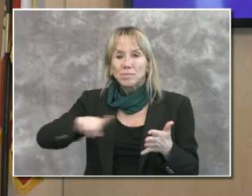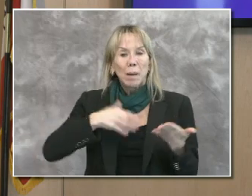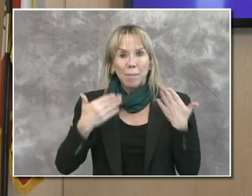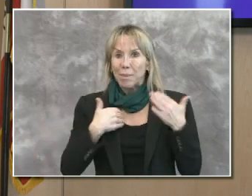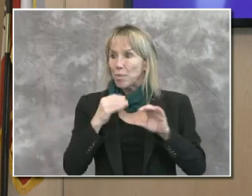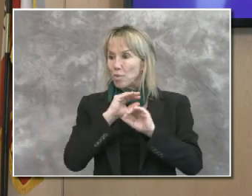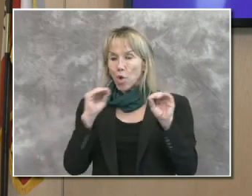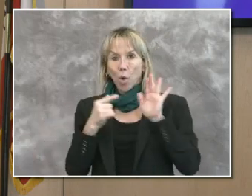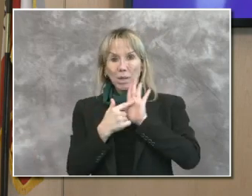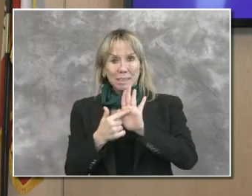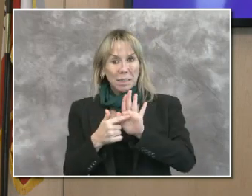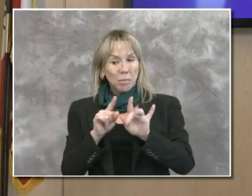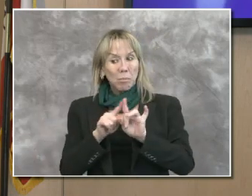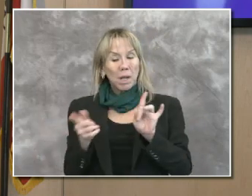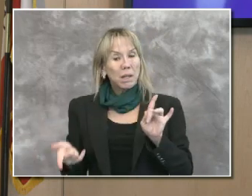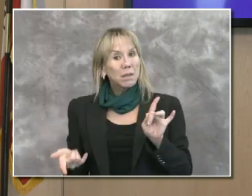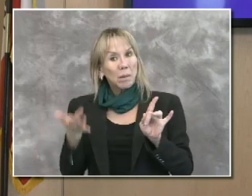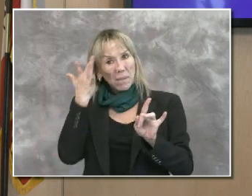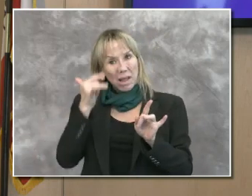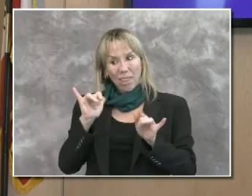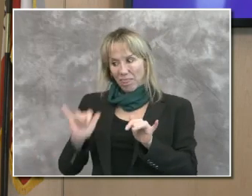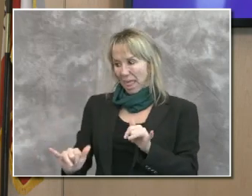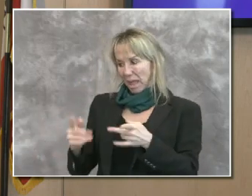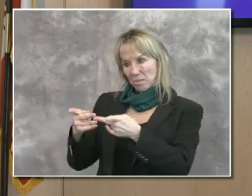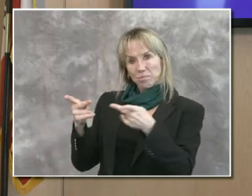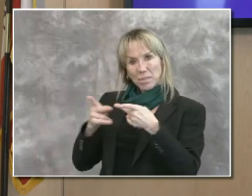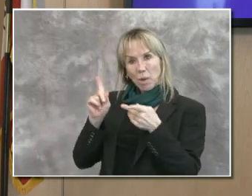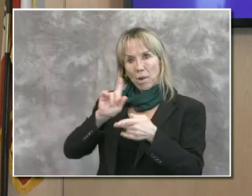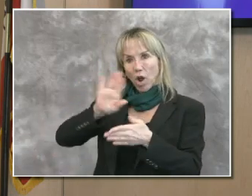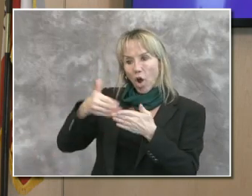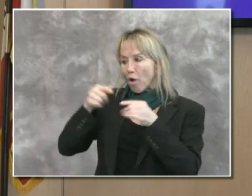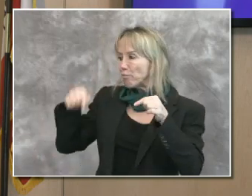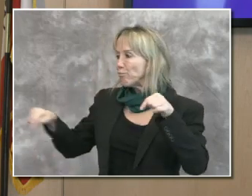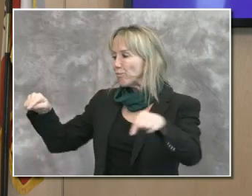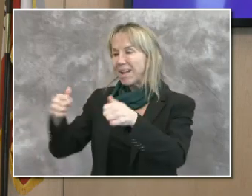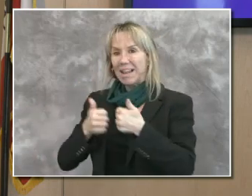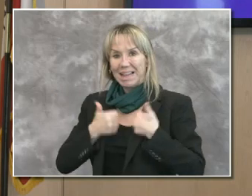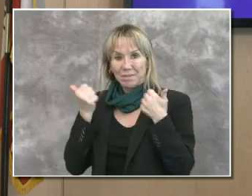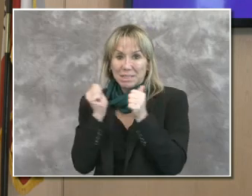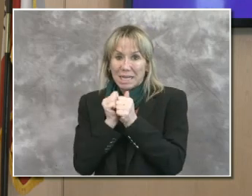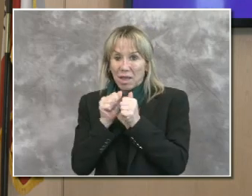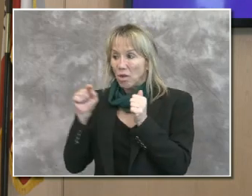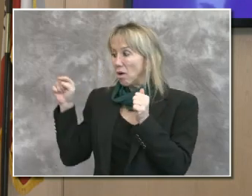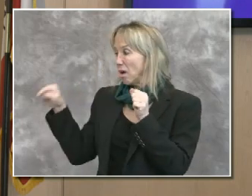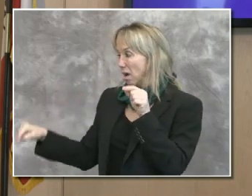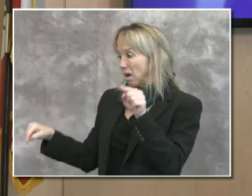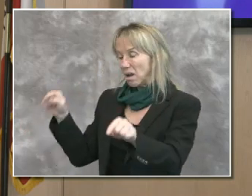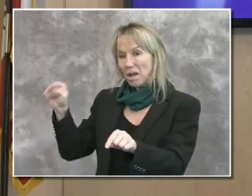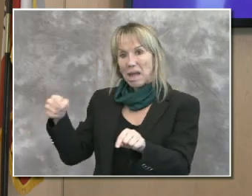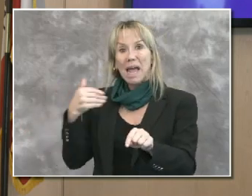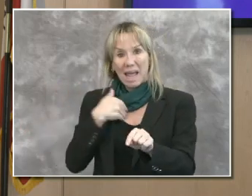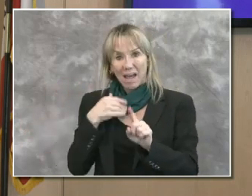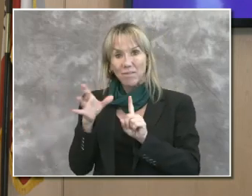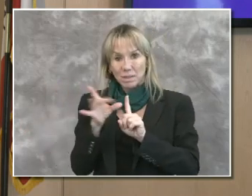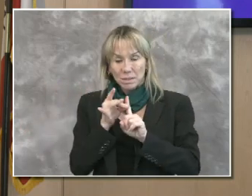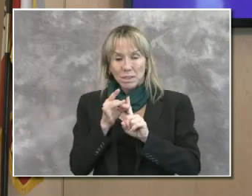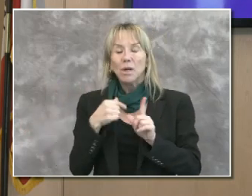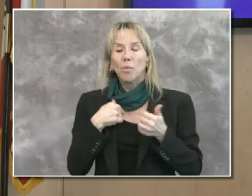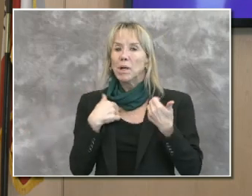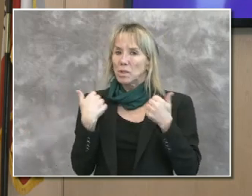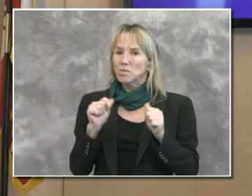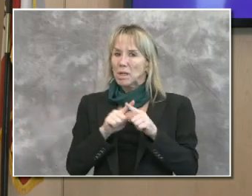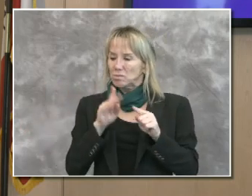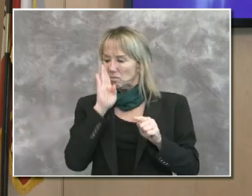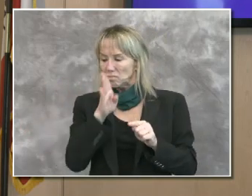symptomatic now, but yet in a congregate setting in which other cases have occurred. So I think that as we're trying to